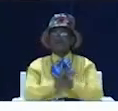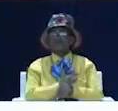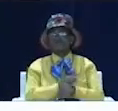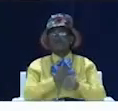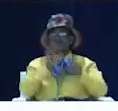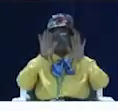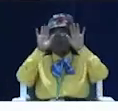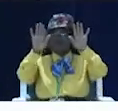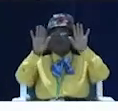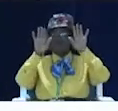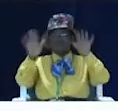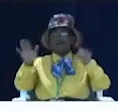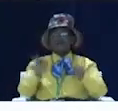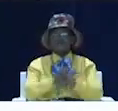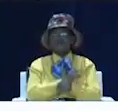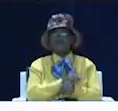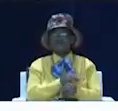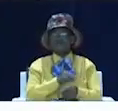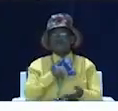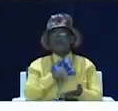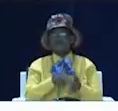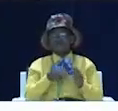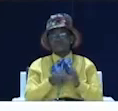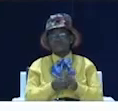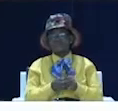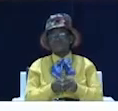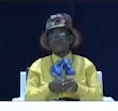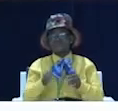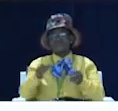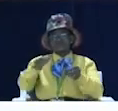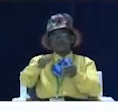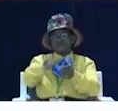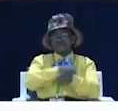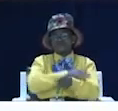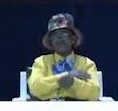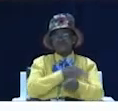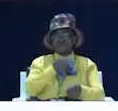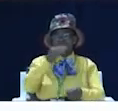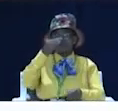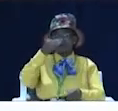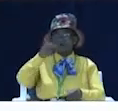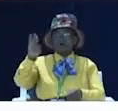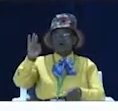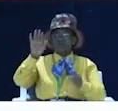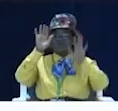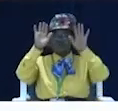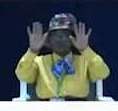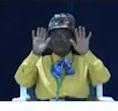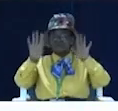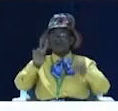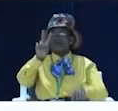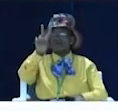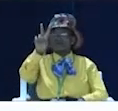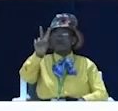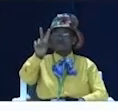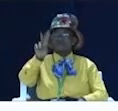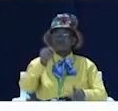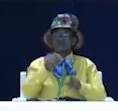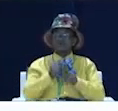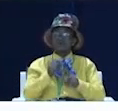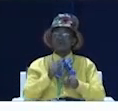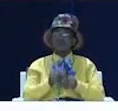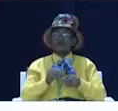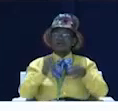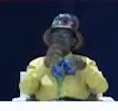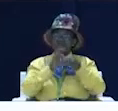Wonderful means full of wonders. Two words combined,